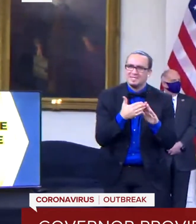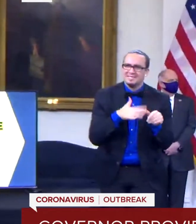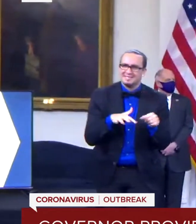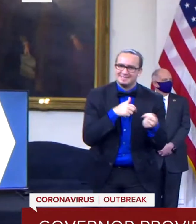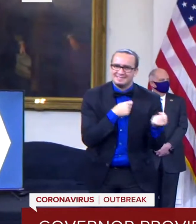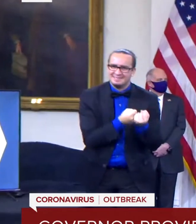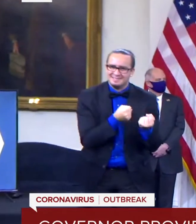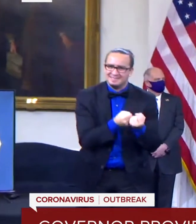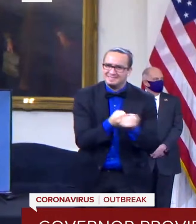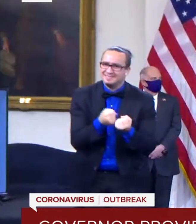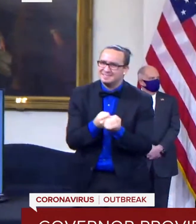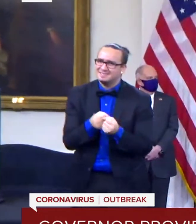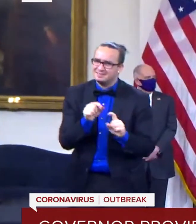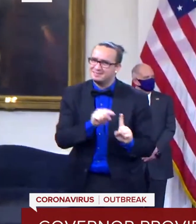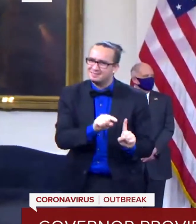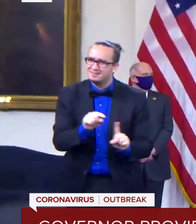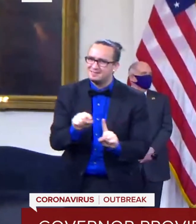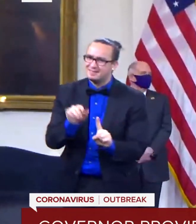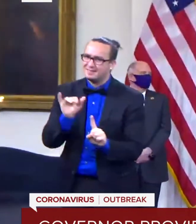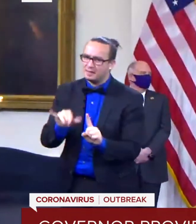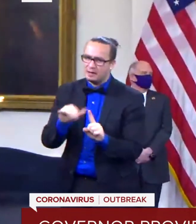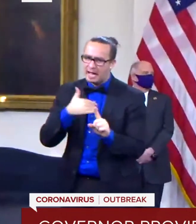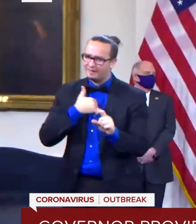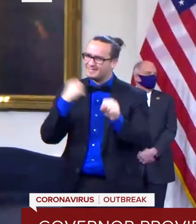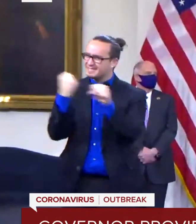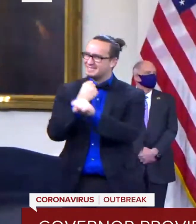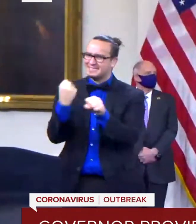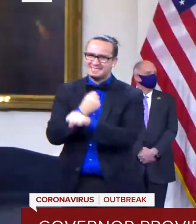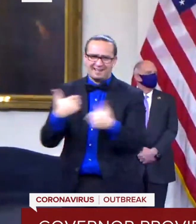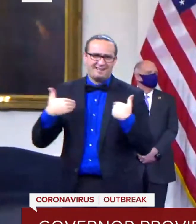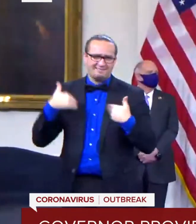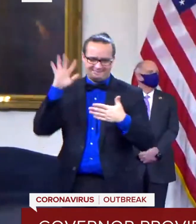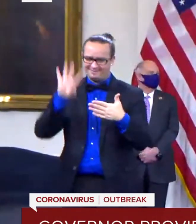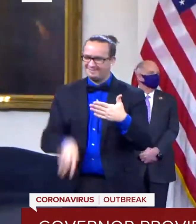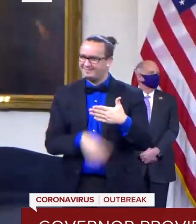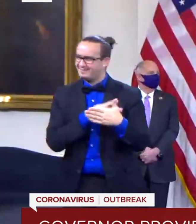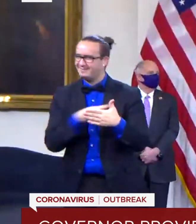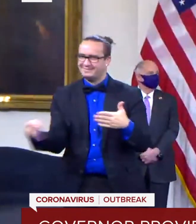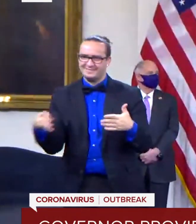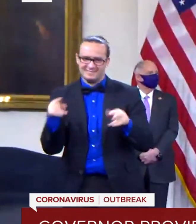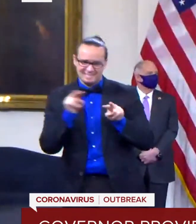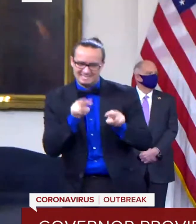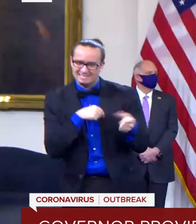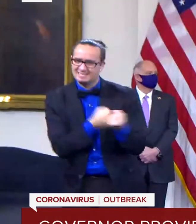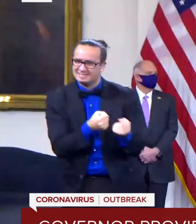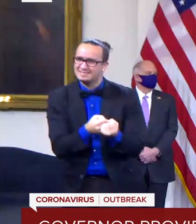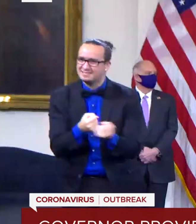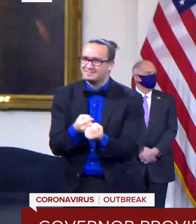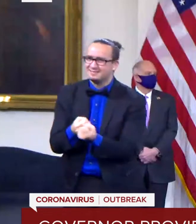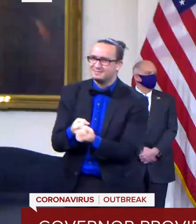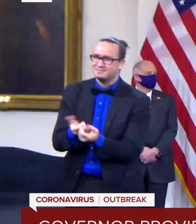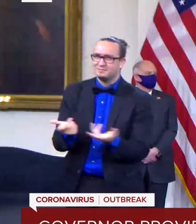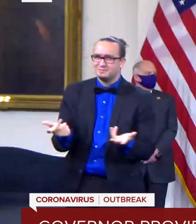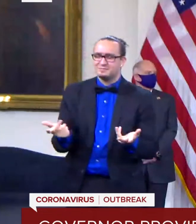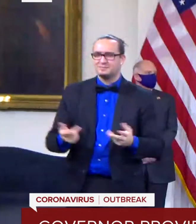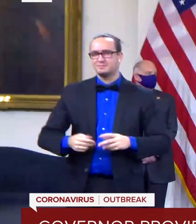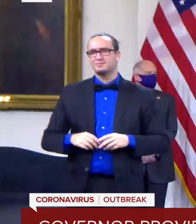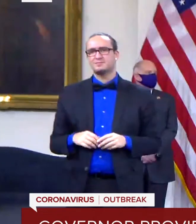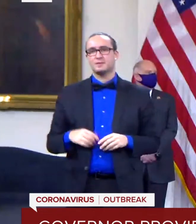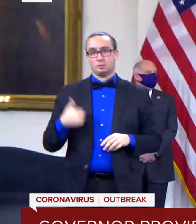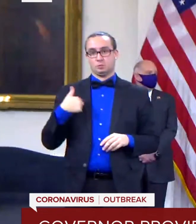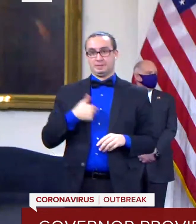and I can't wait for you to stand up a mass vac site. But what I can do is we can get together with partners and go and address that